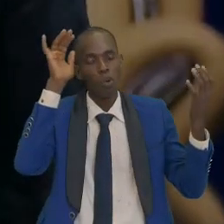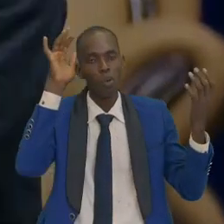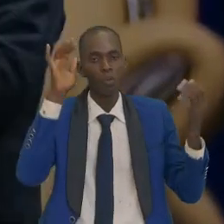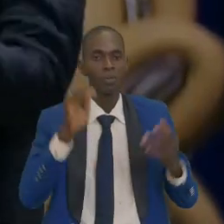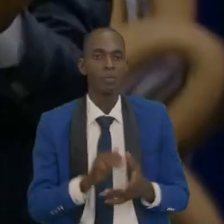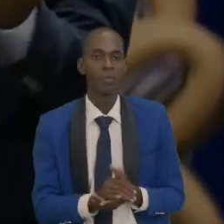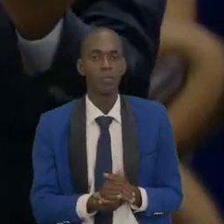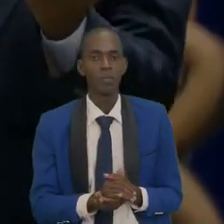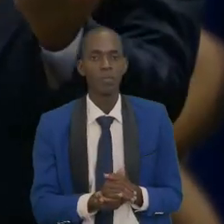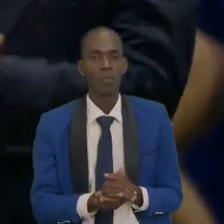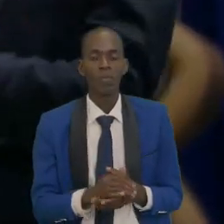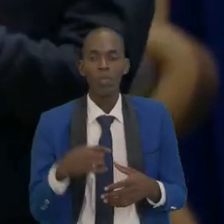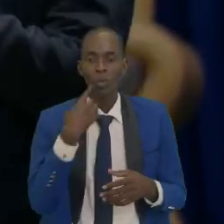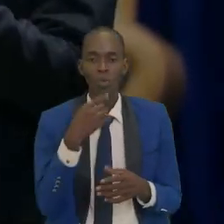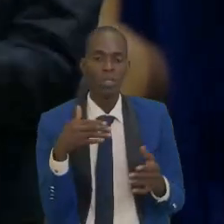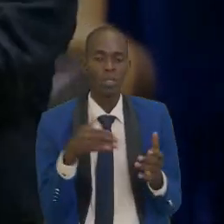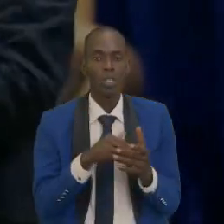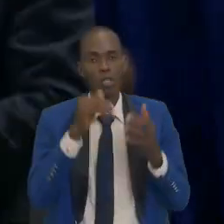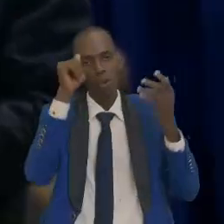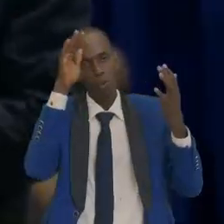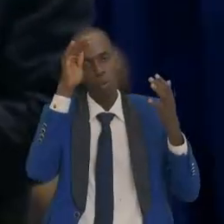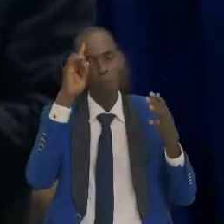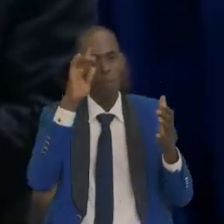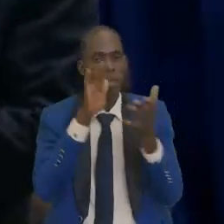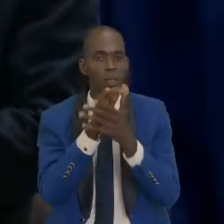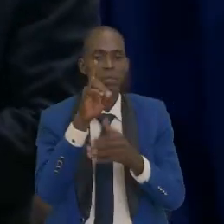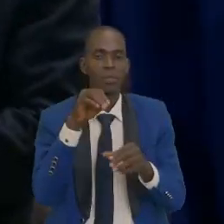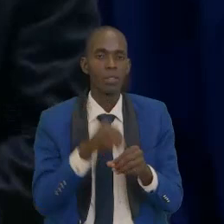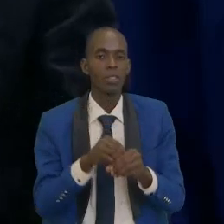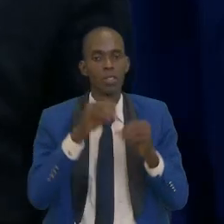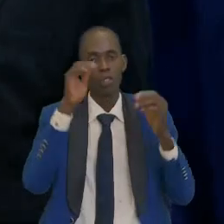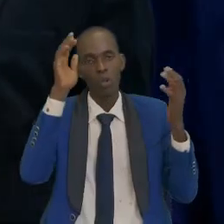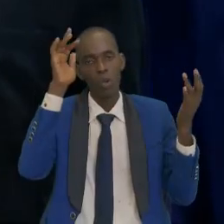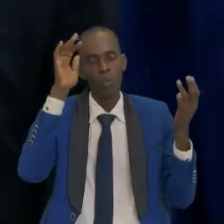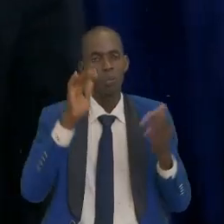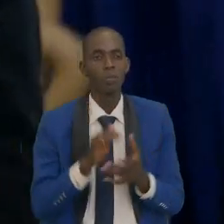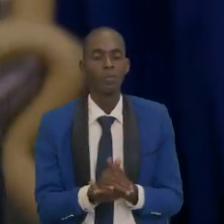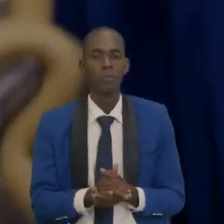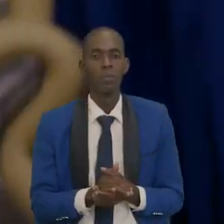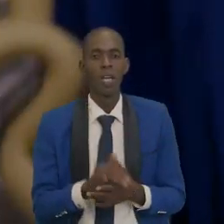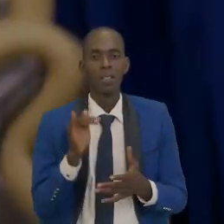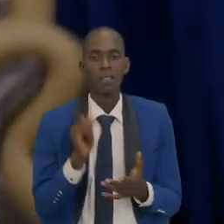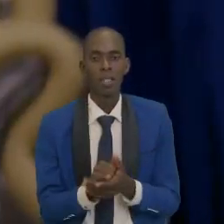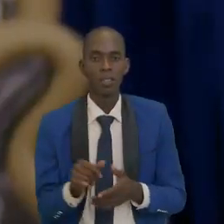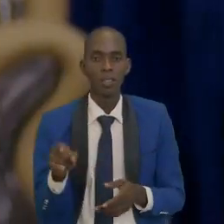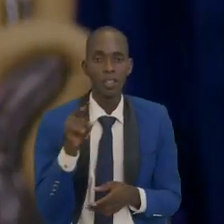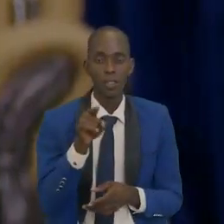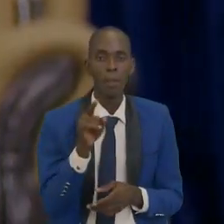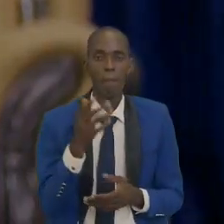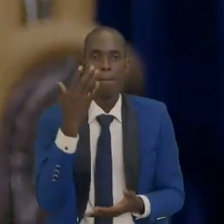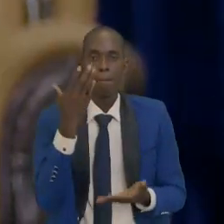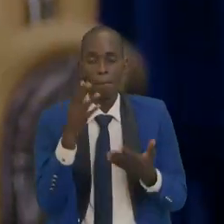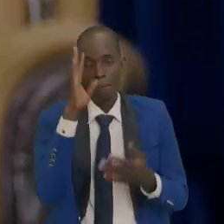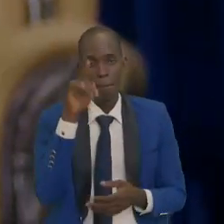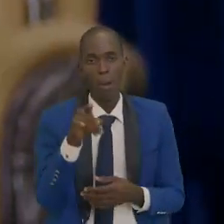who against hope believed in Hope that he might